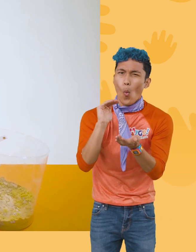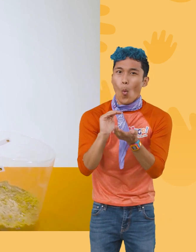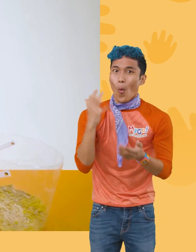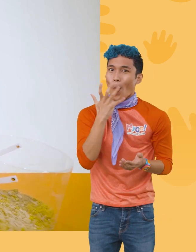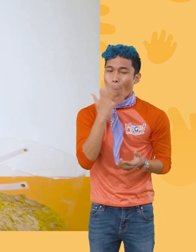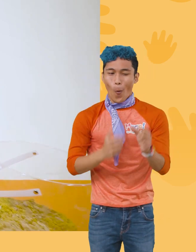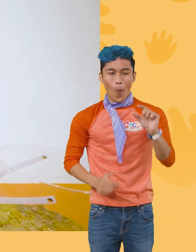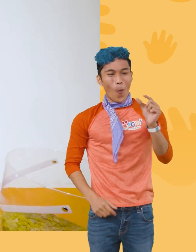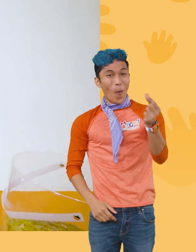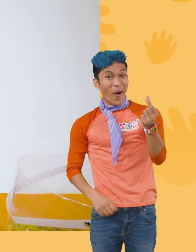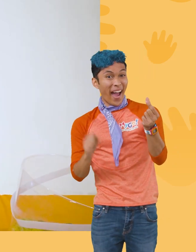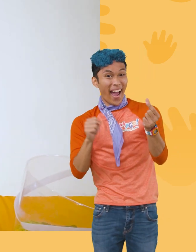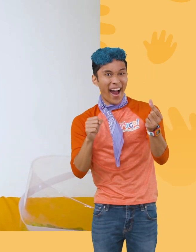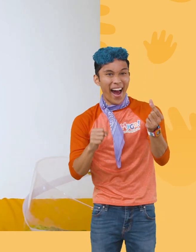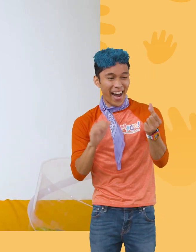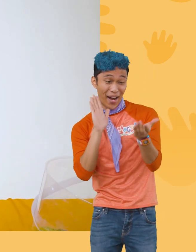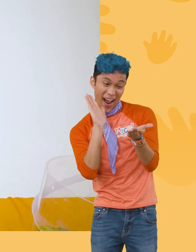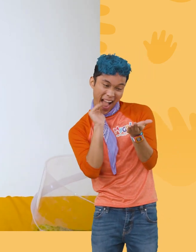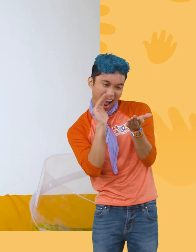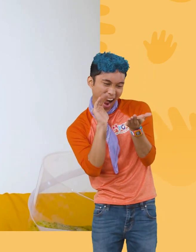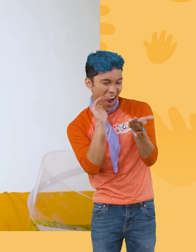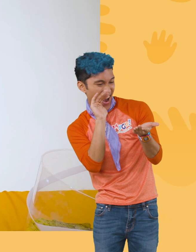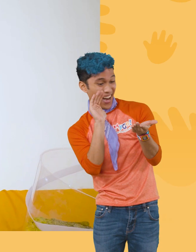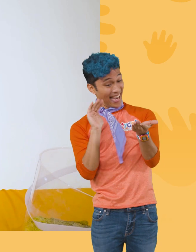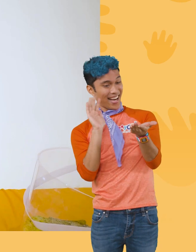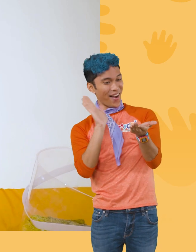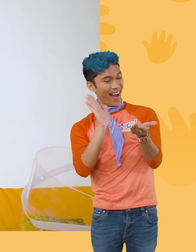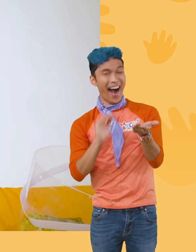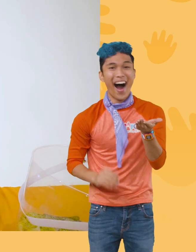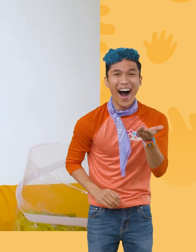big. Whoa! Hello! Hey!